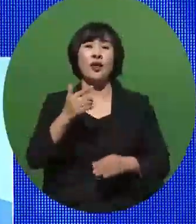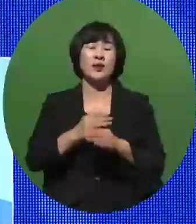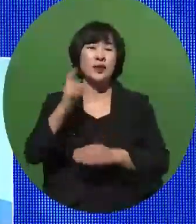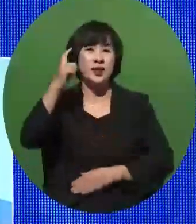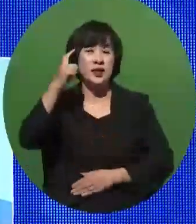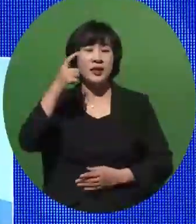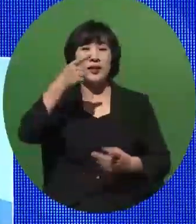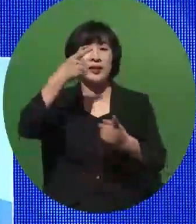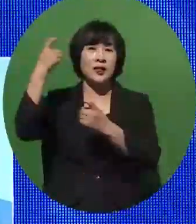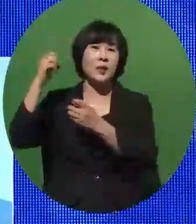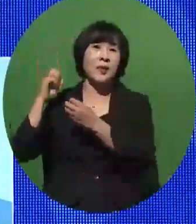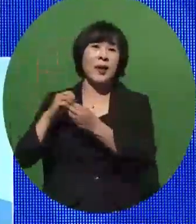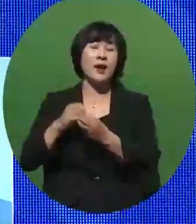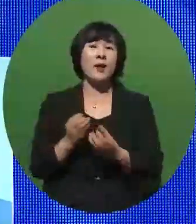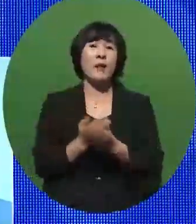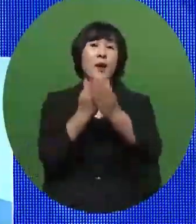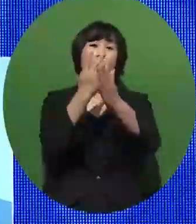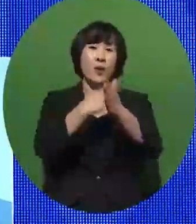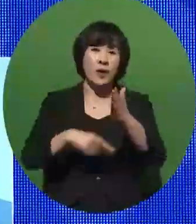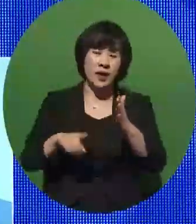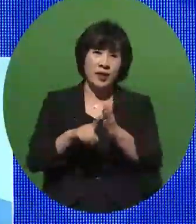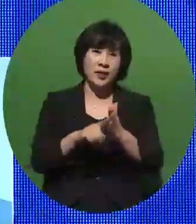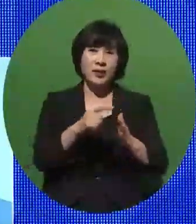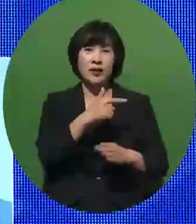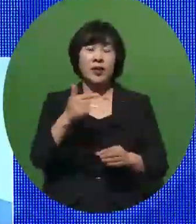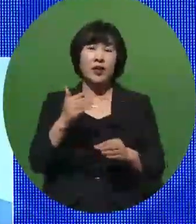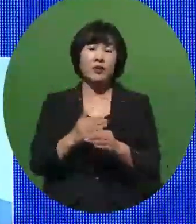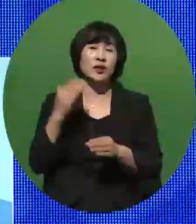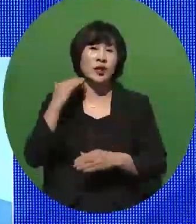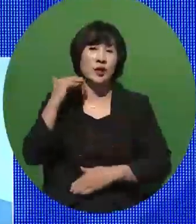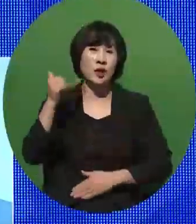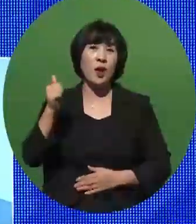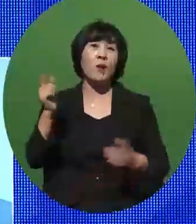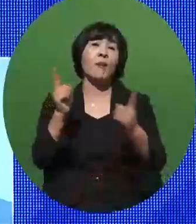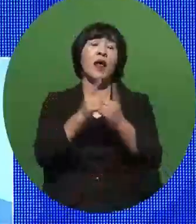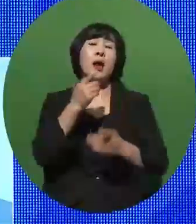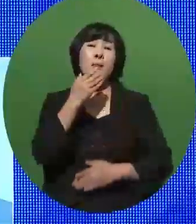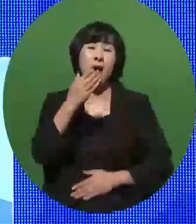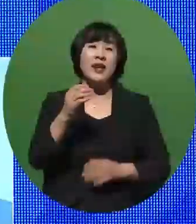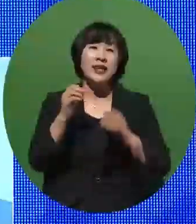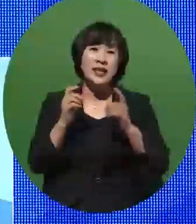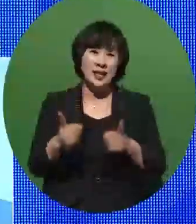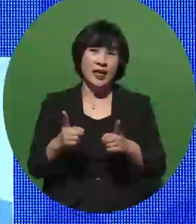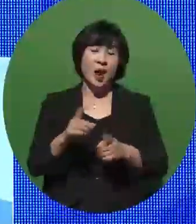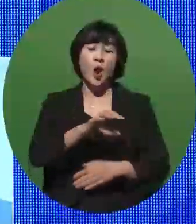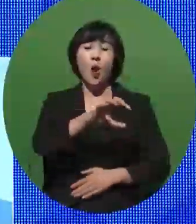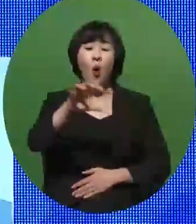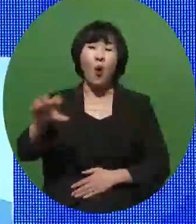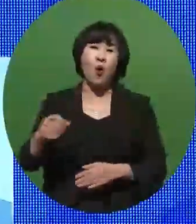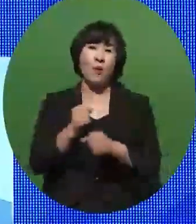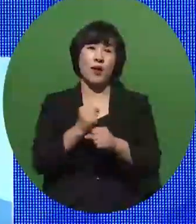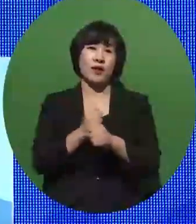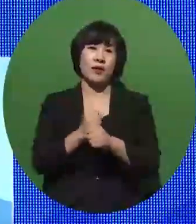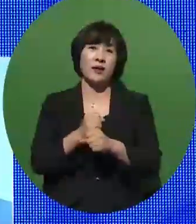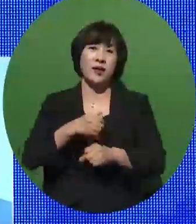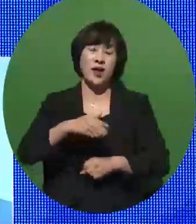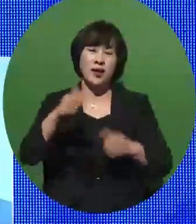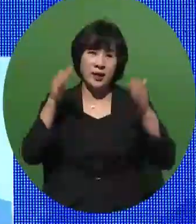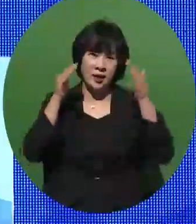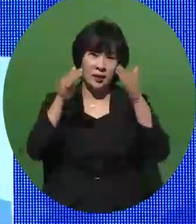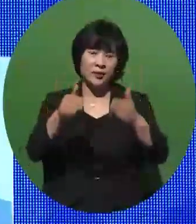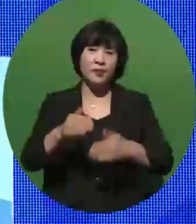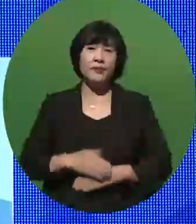citizens, as a hometown of President Kim Dae-jung, Jeollanamdo province is striving to create a time and place to meet